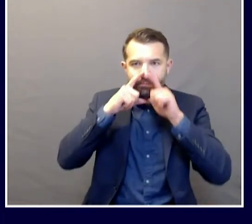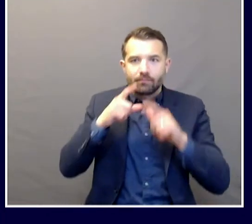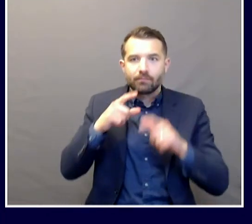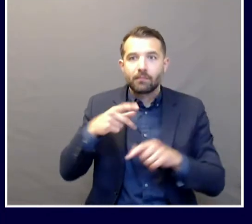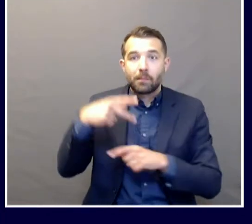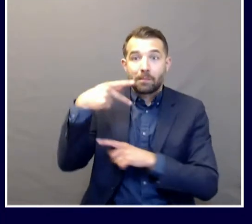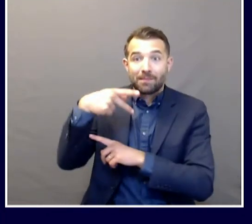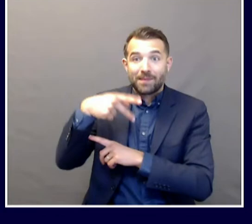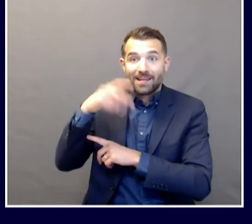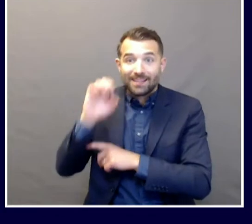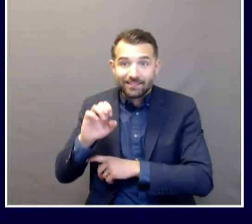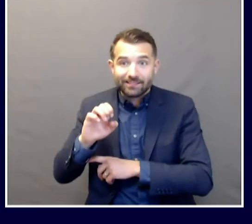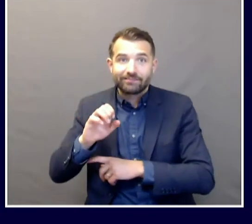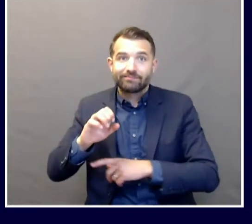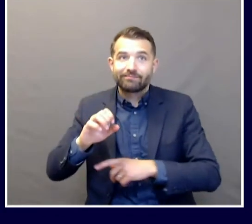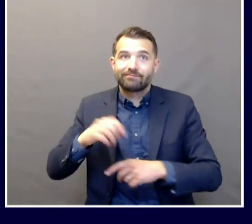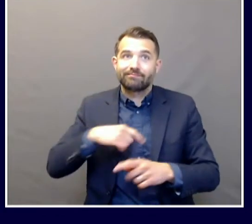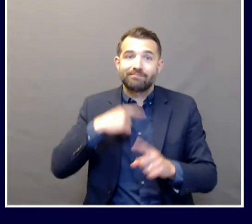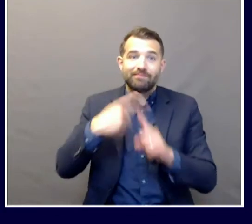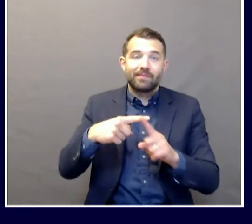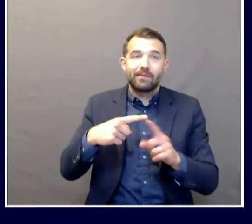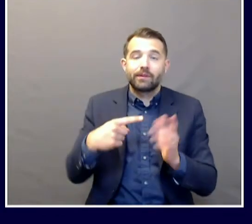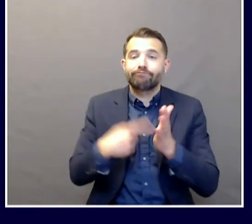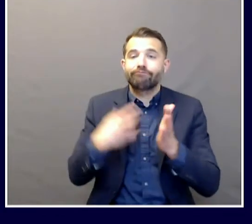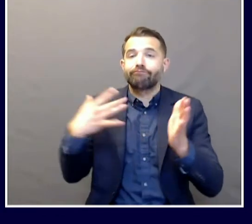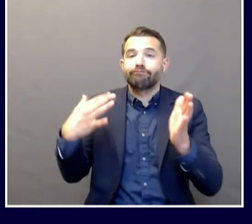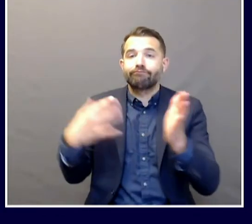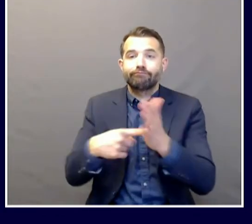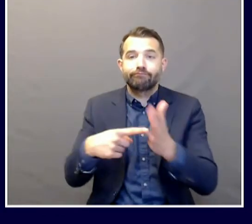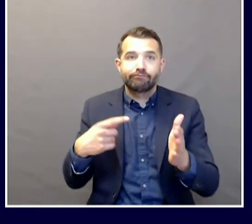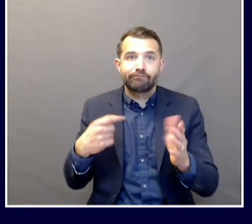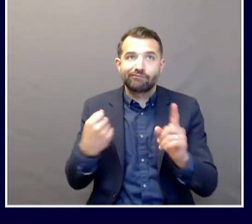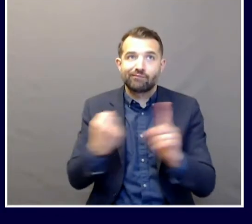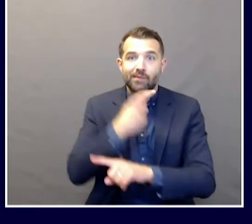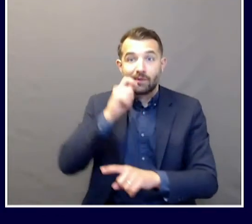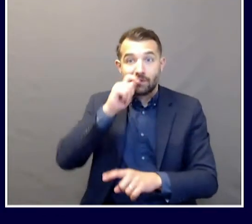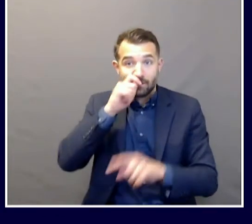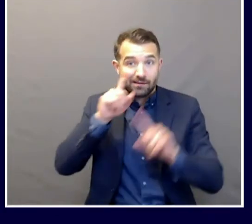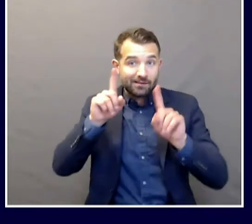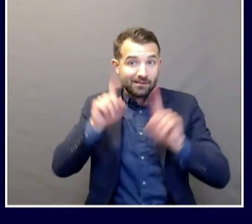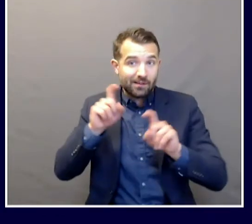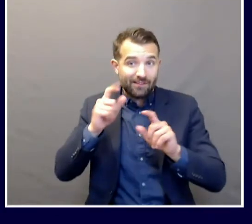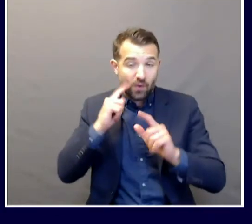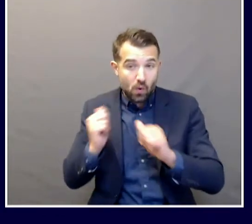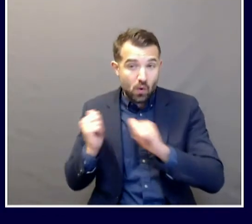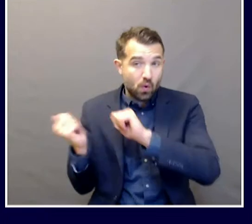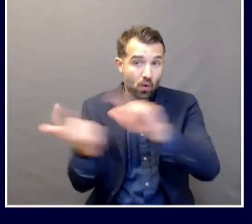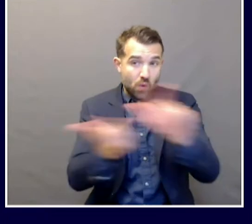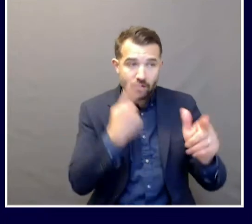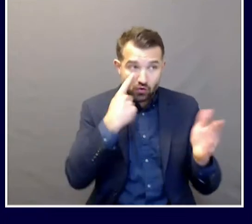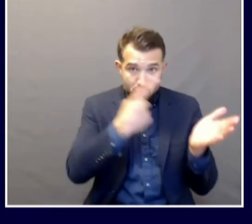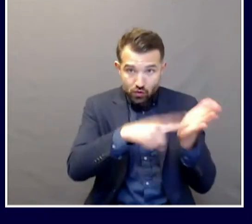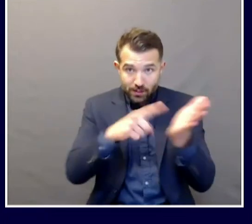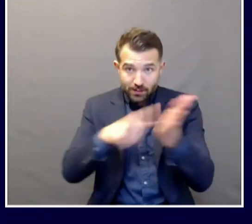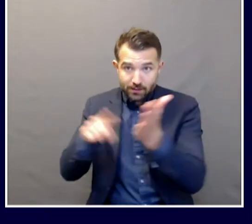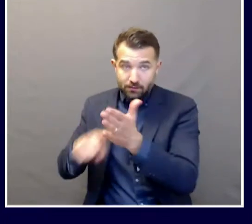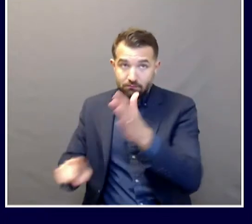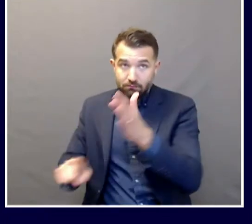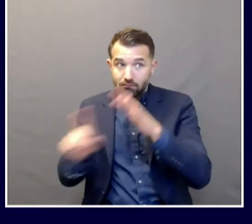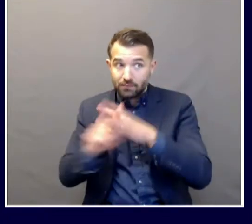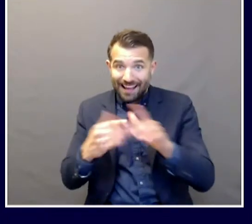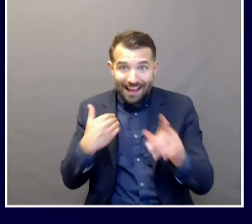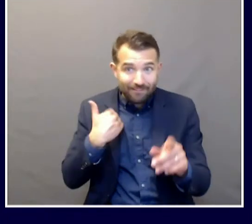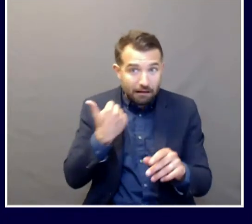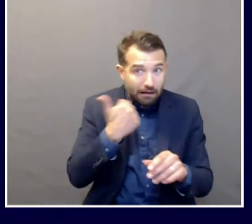for signs of disease before they turn into outbreaks. Nursing homes in Maine have been hard hit, but have also done a